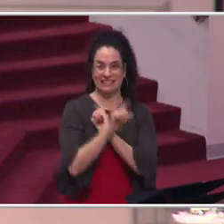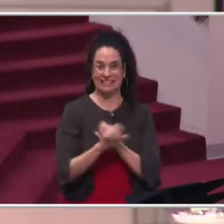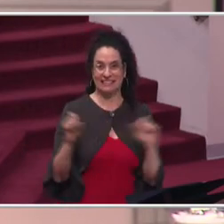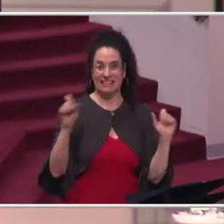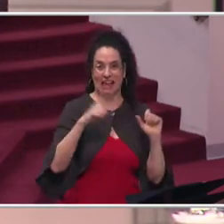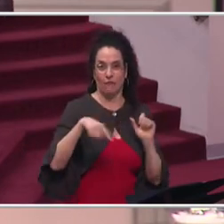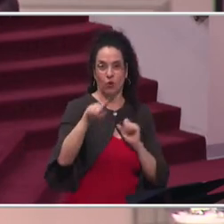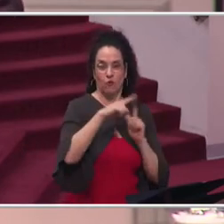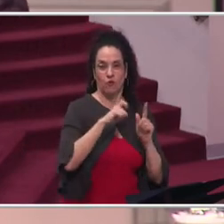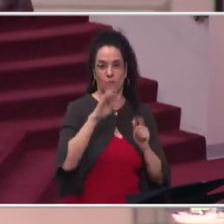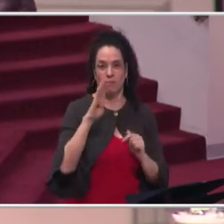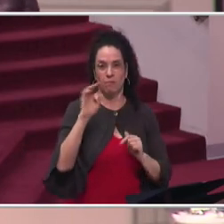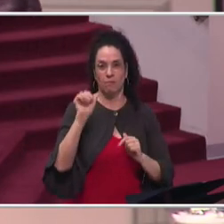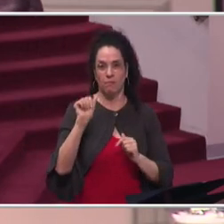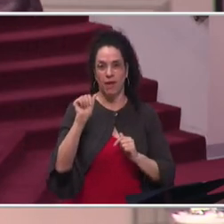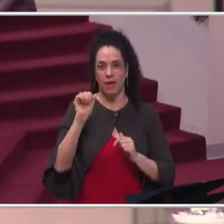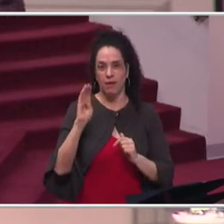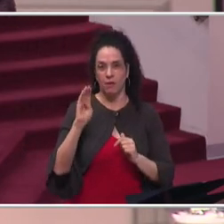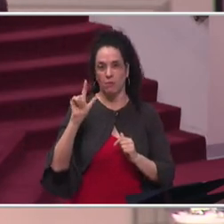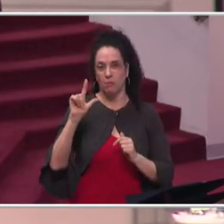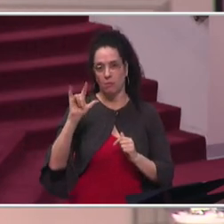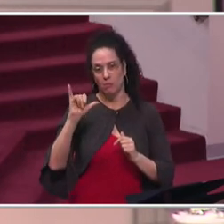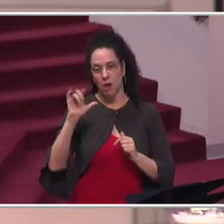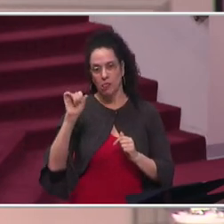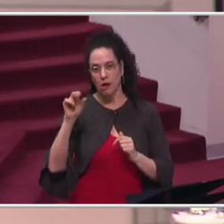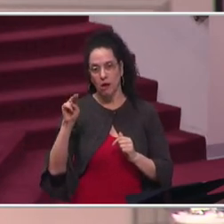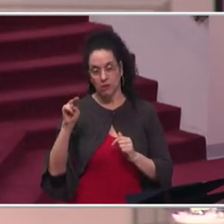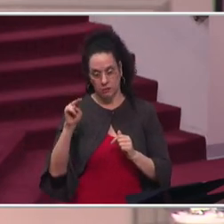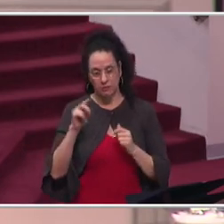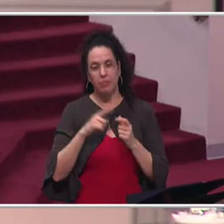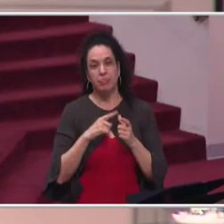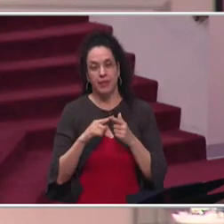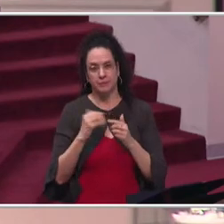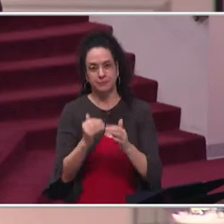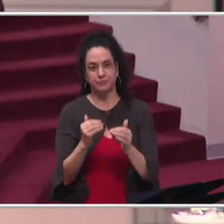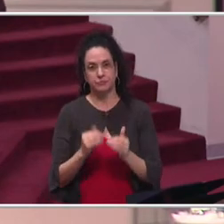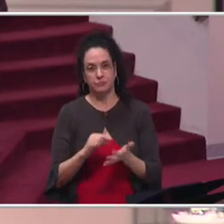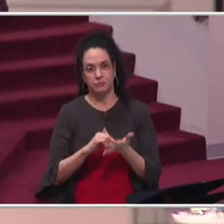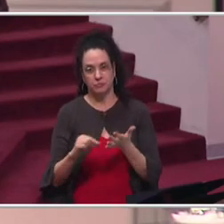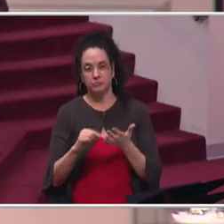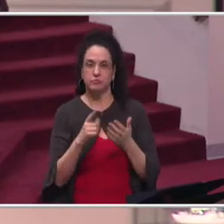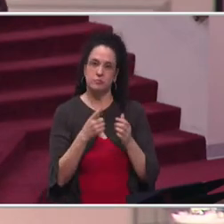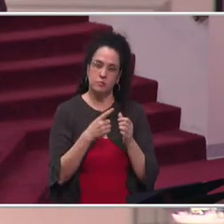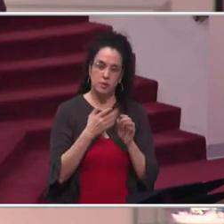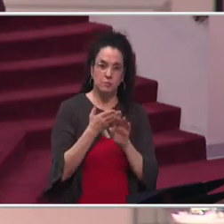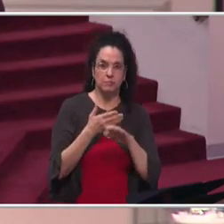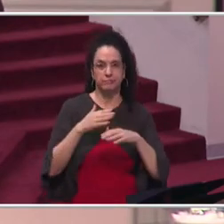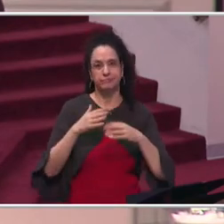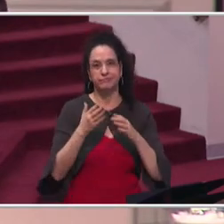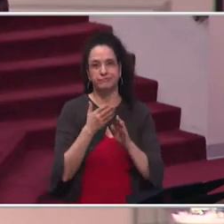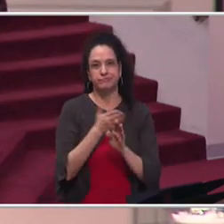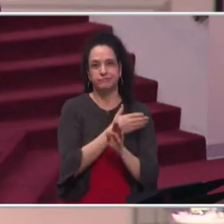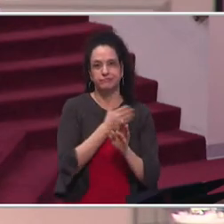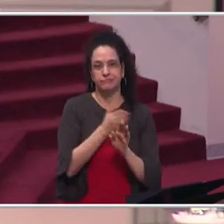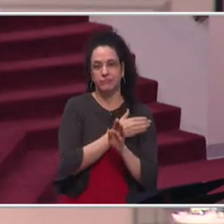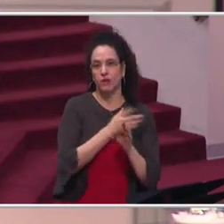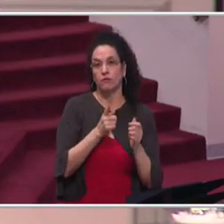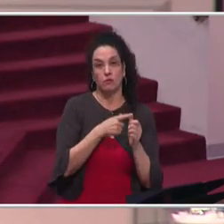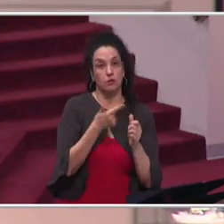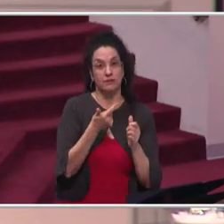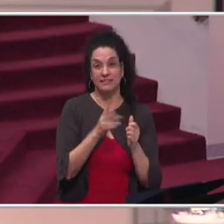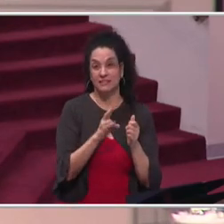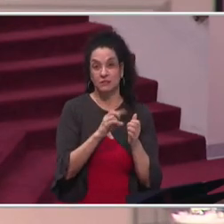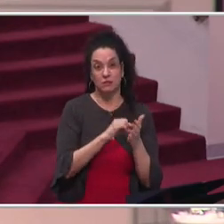to this verse of scripture. If you go back and read the first 17 verses, it really affirms what God